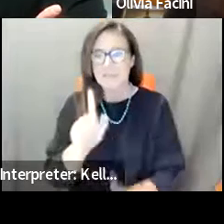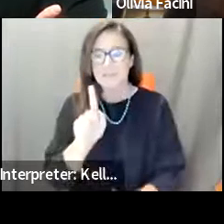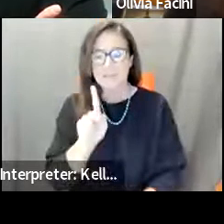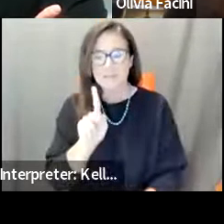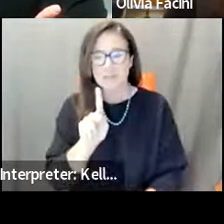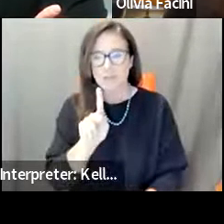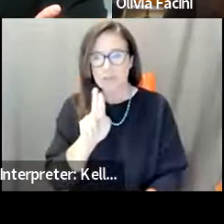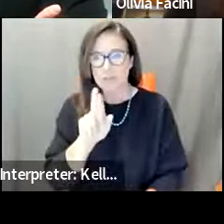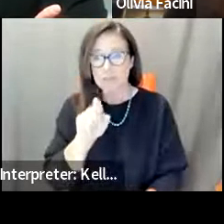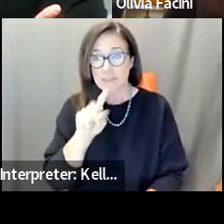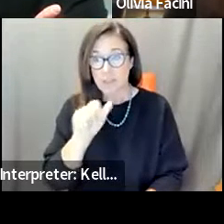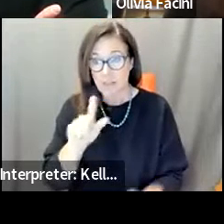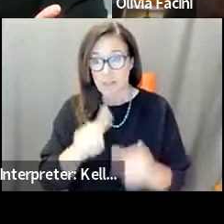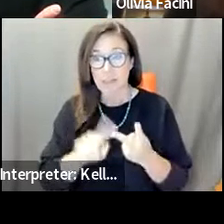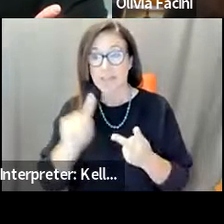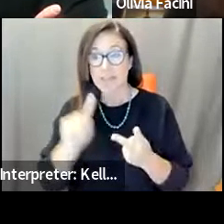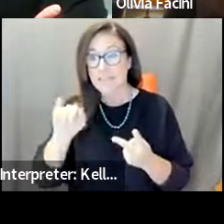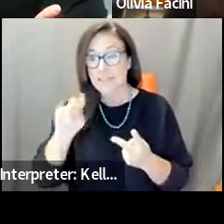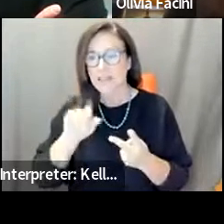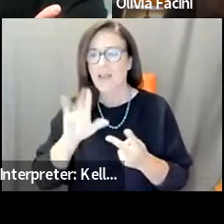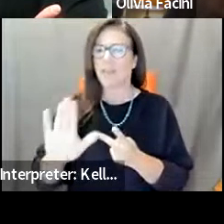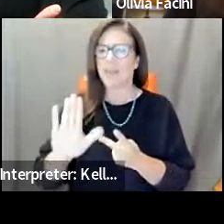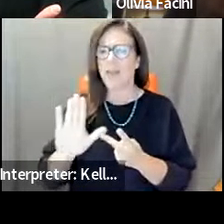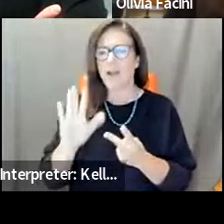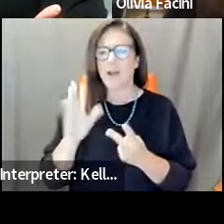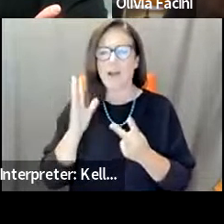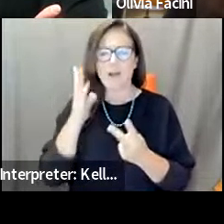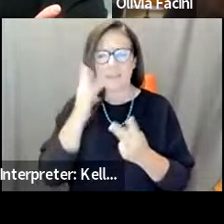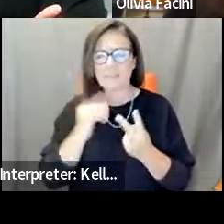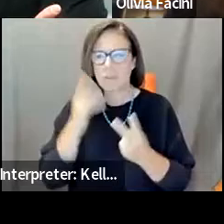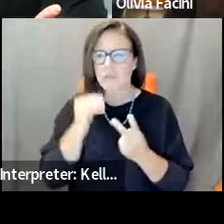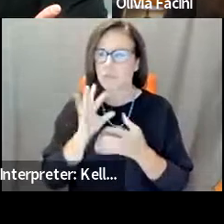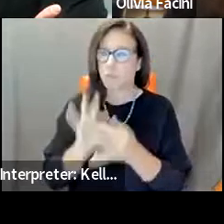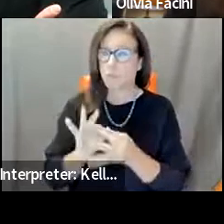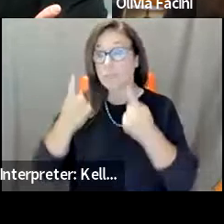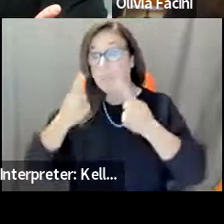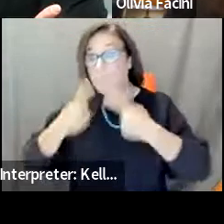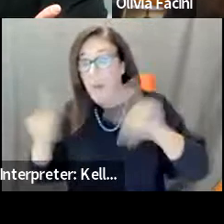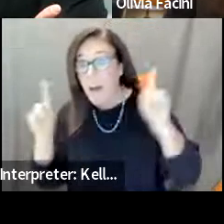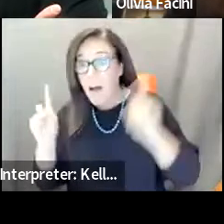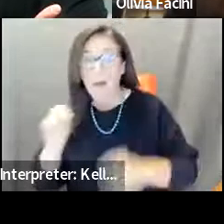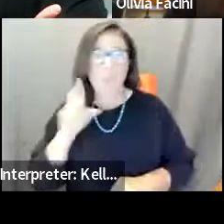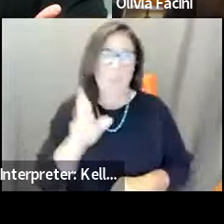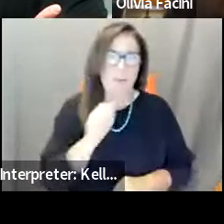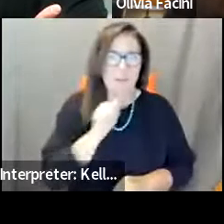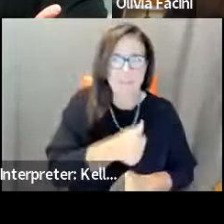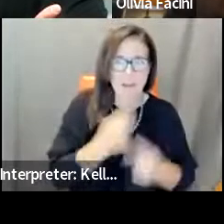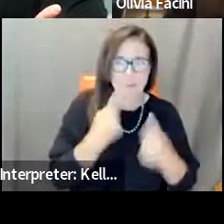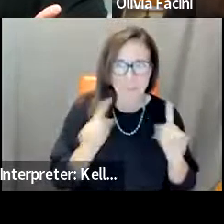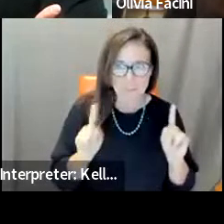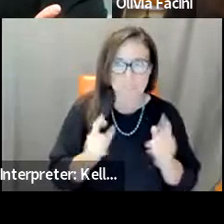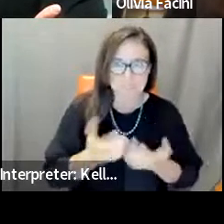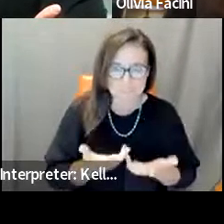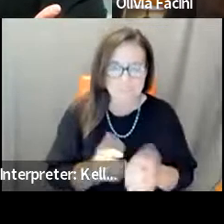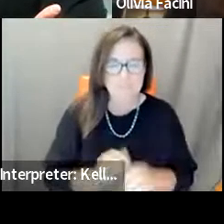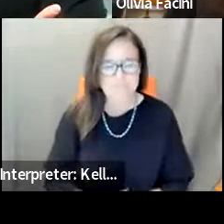a successful or unsuccessful experience looks like for you at the theater. This is Krystal.